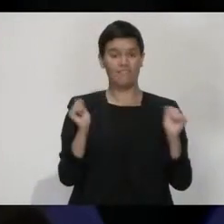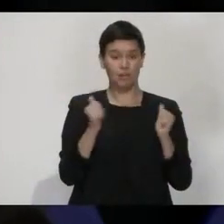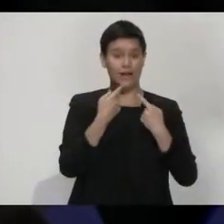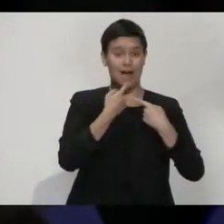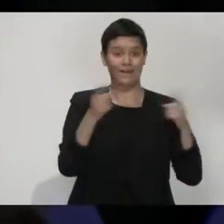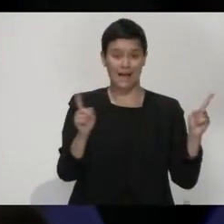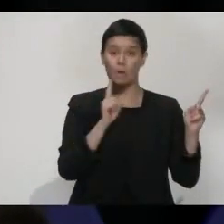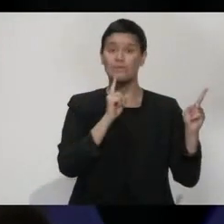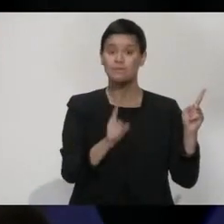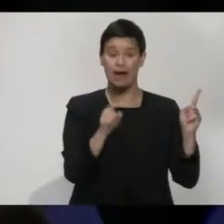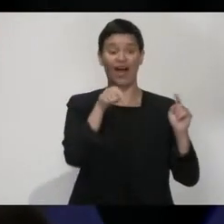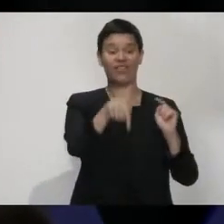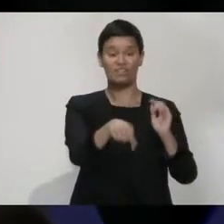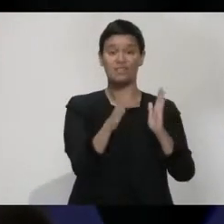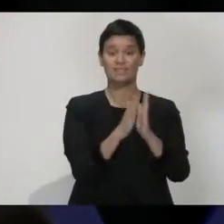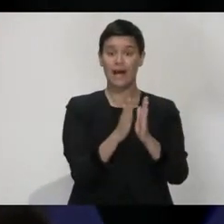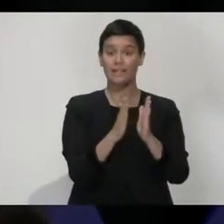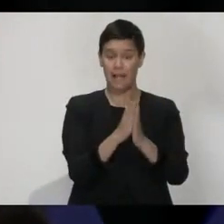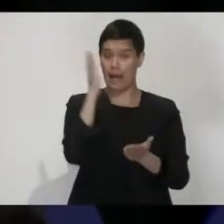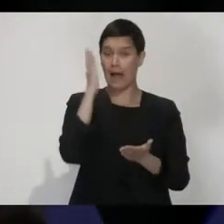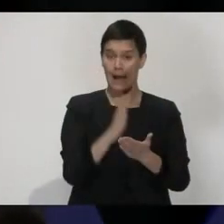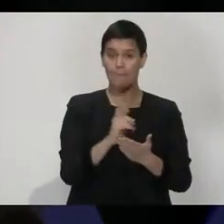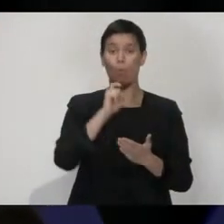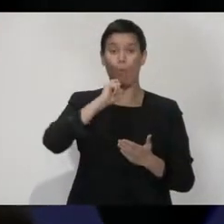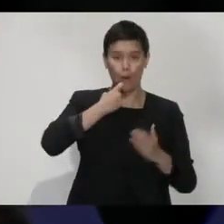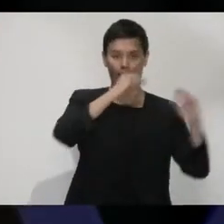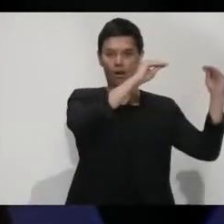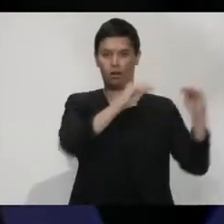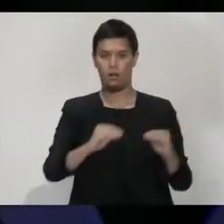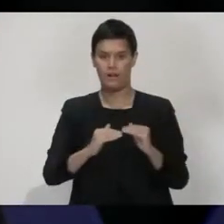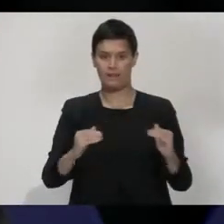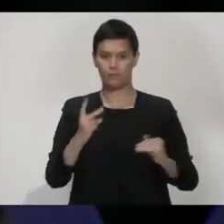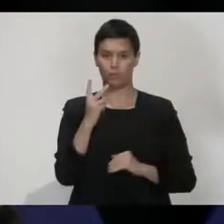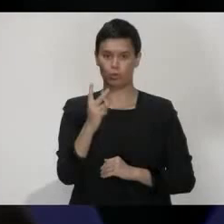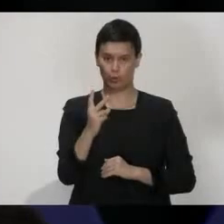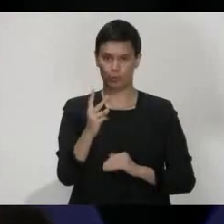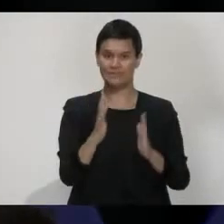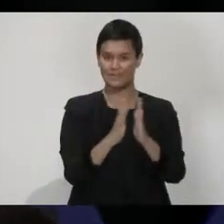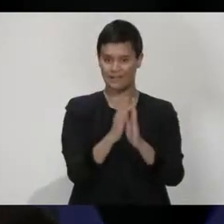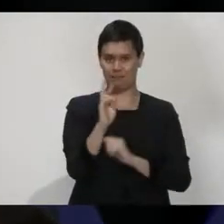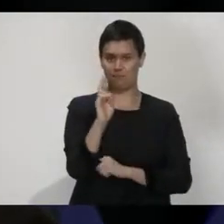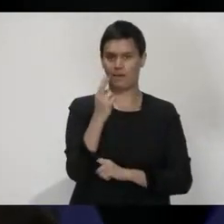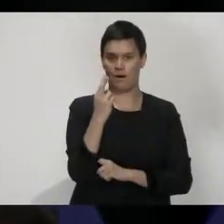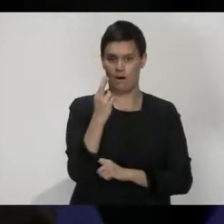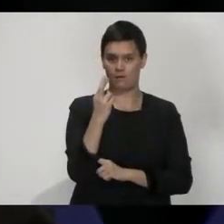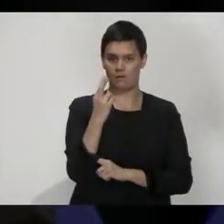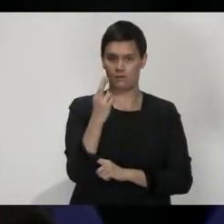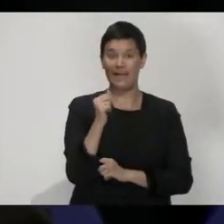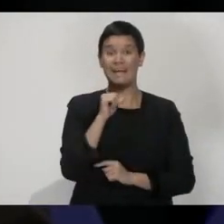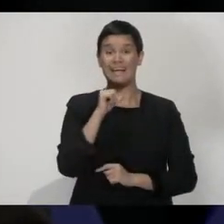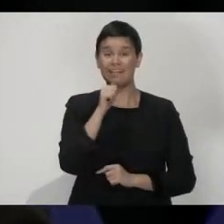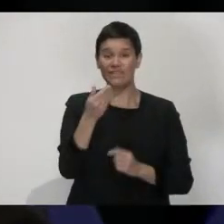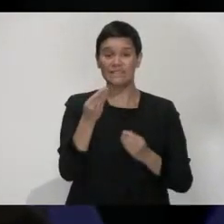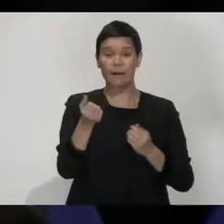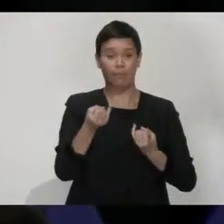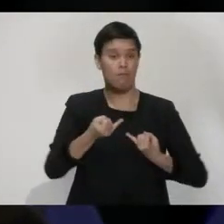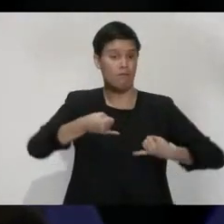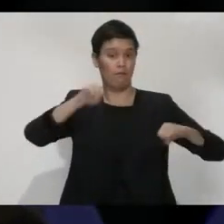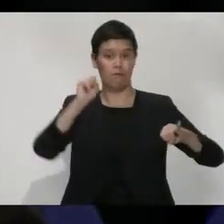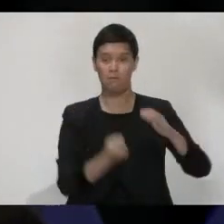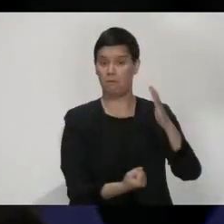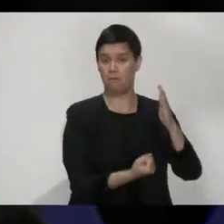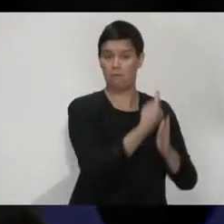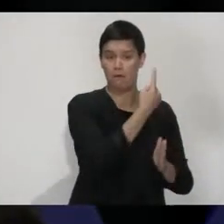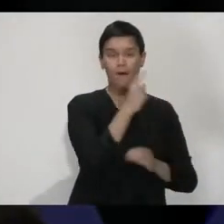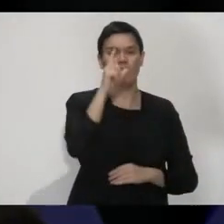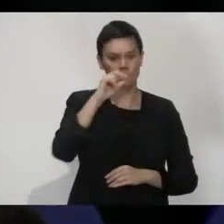this particular outbreak. That hasn't occurred. You heard from Dr. McElnay that the cases that are coming through are linked to the